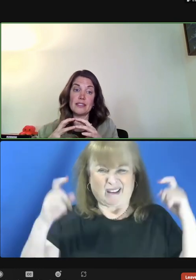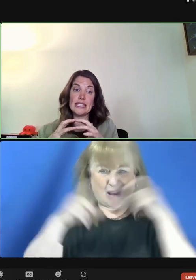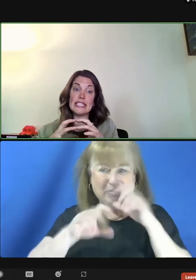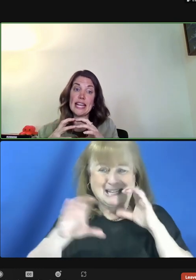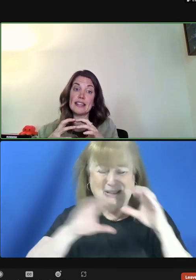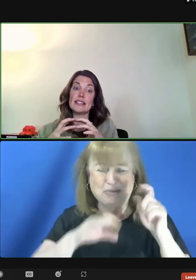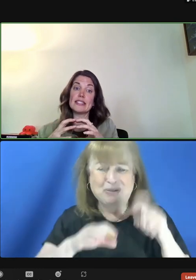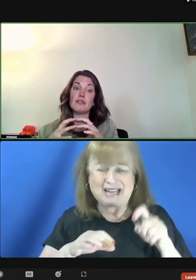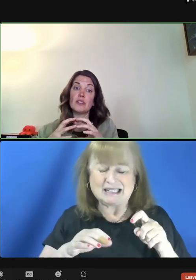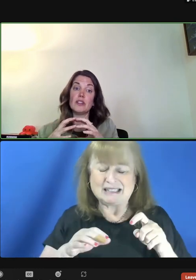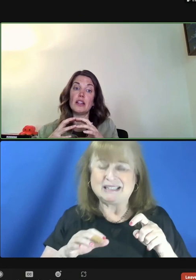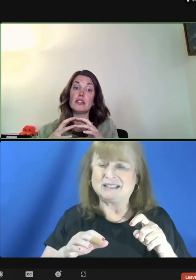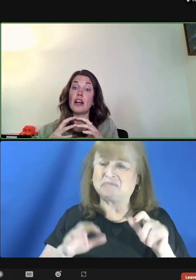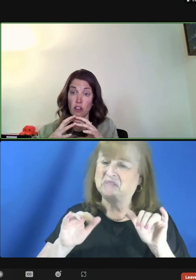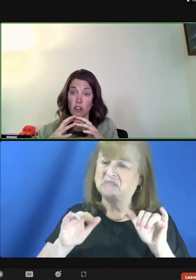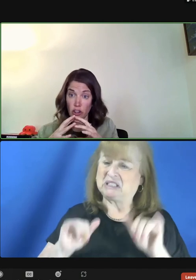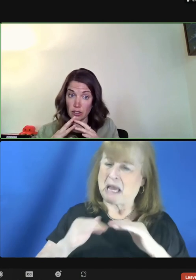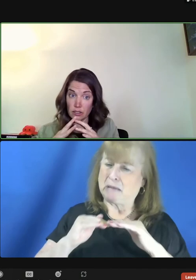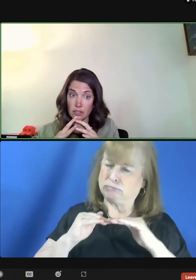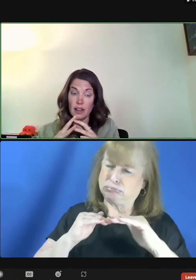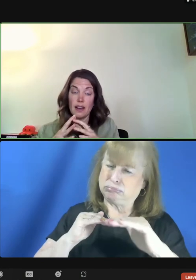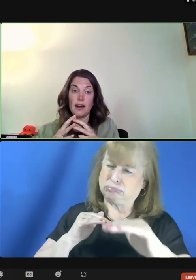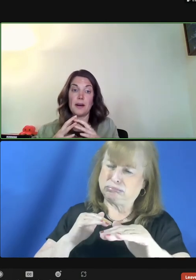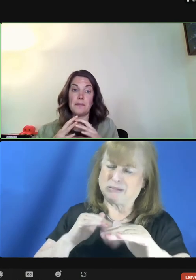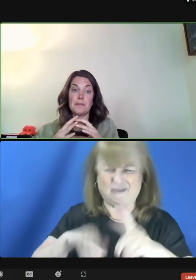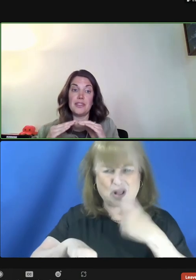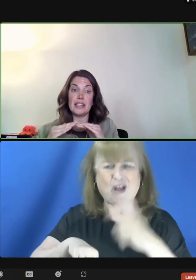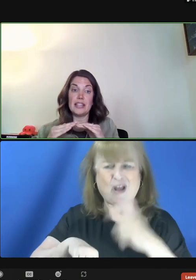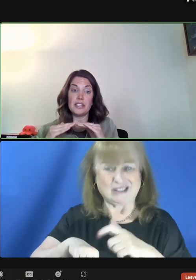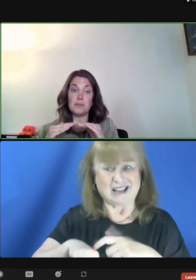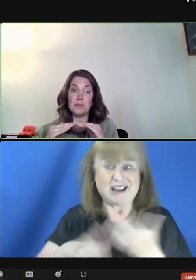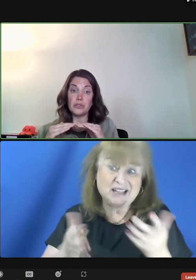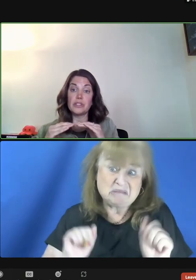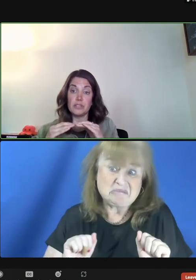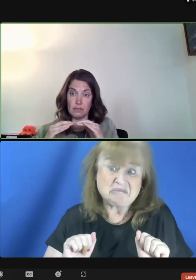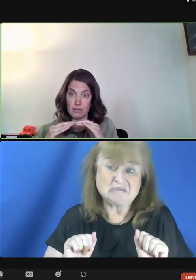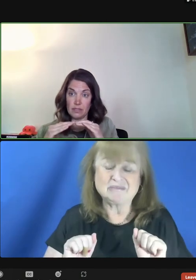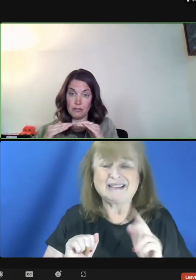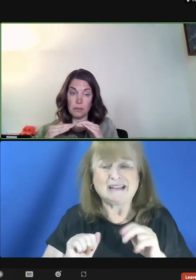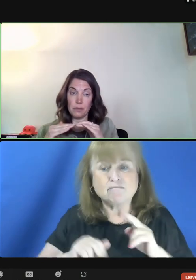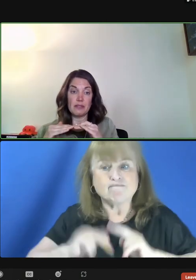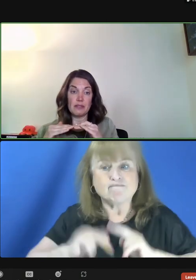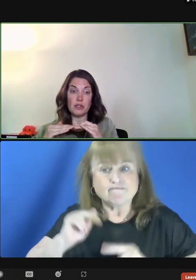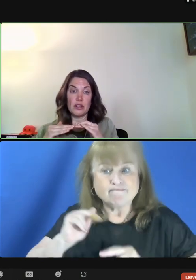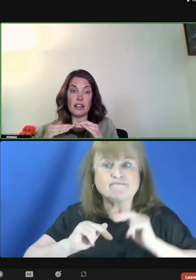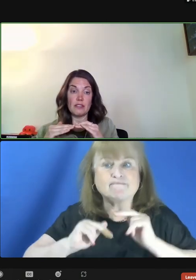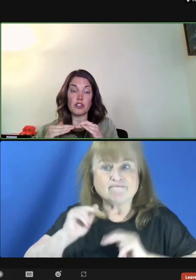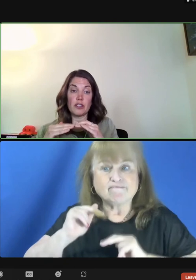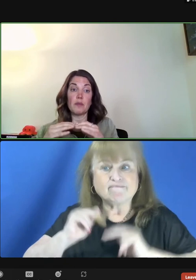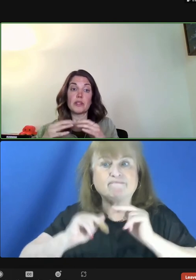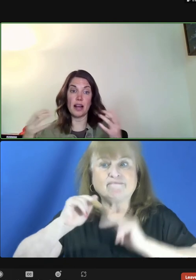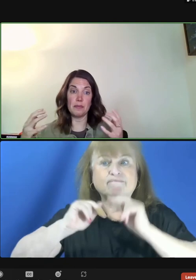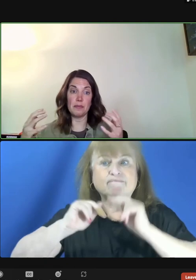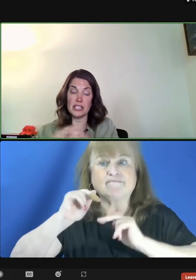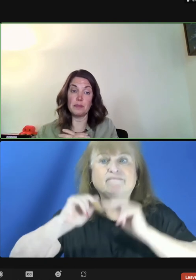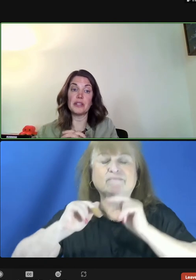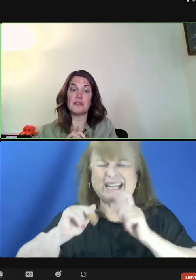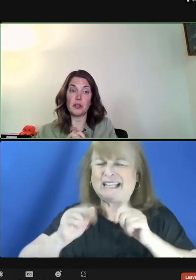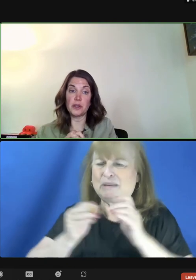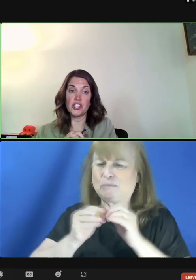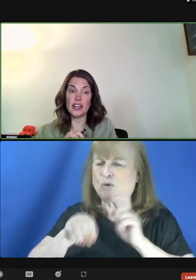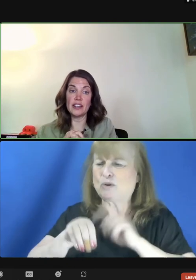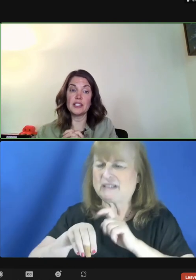deaf blindness stay at this level a lot longer. They need to build from this level for a lot more